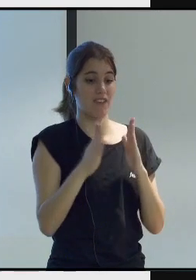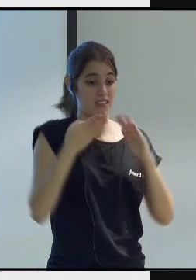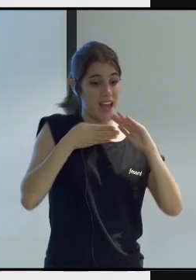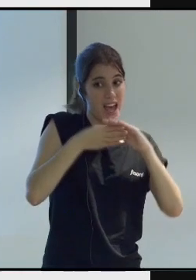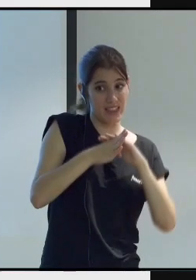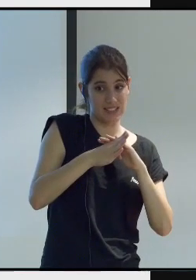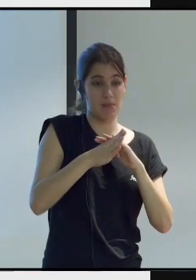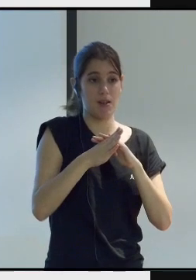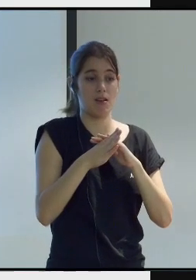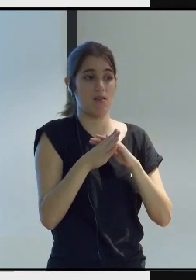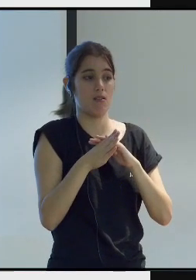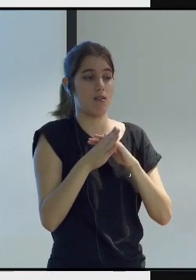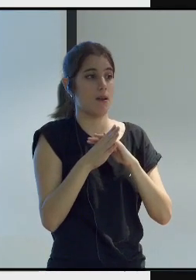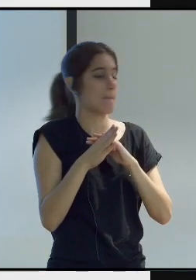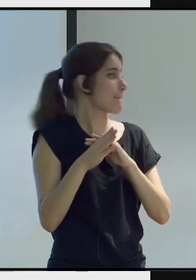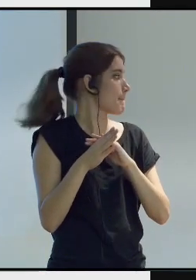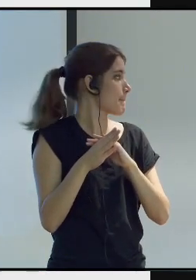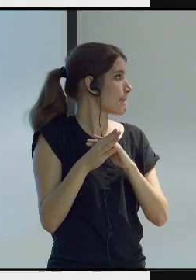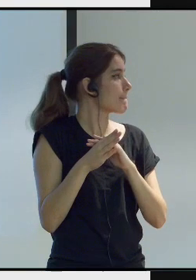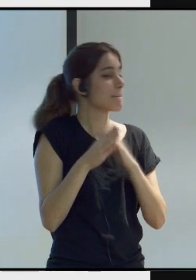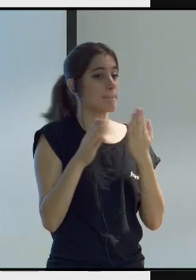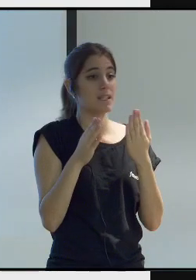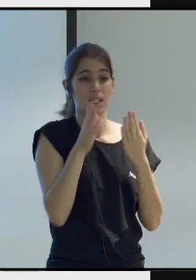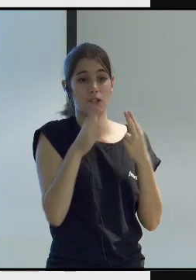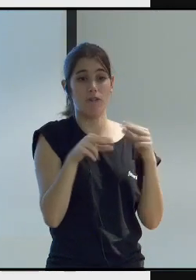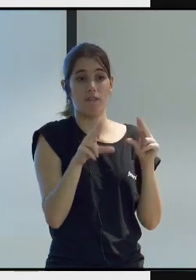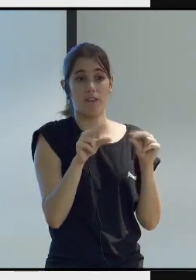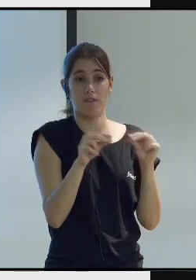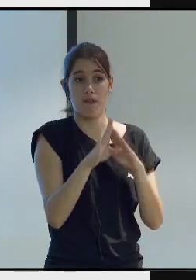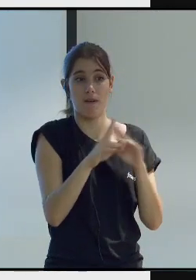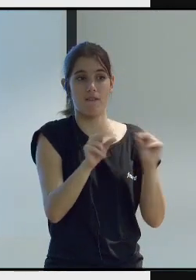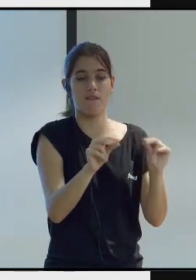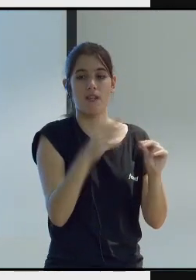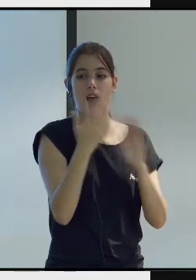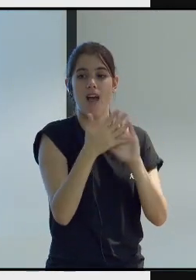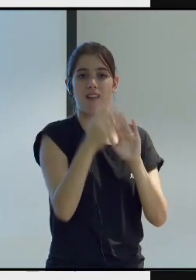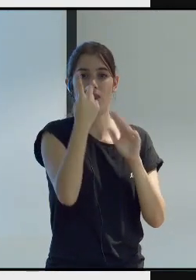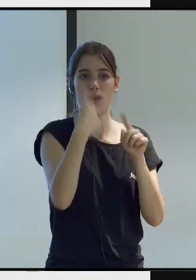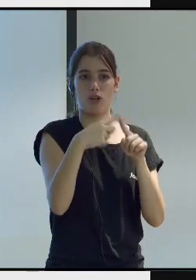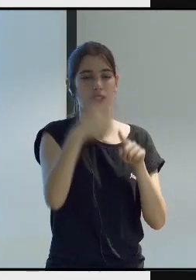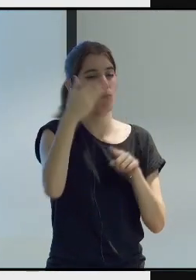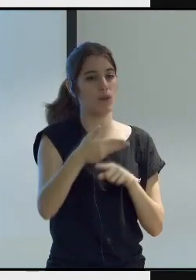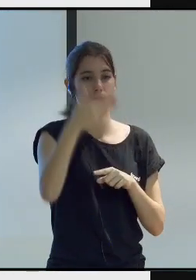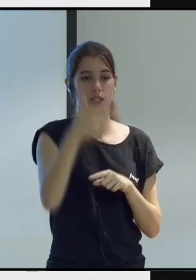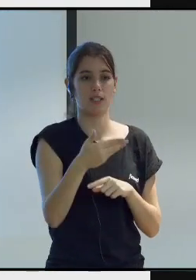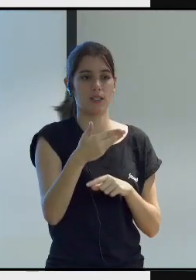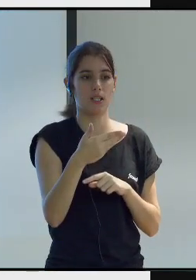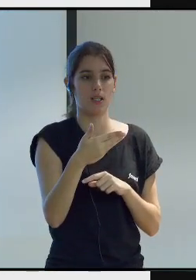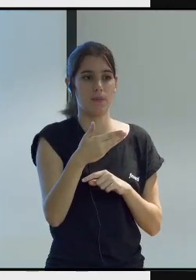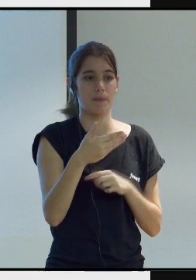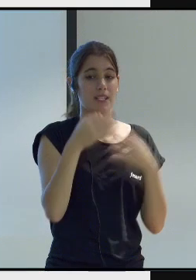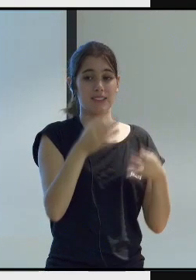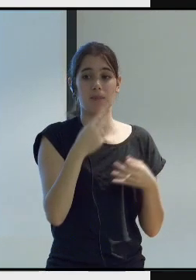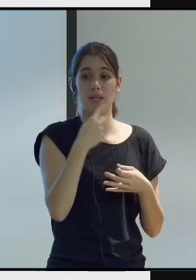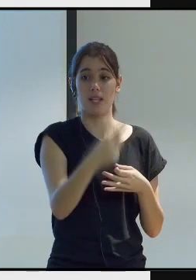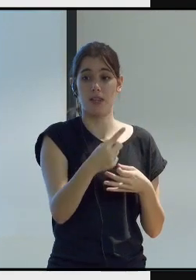And then also the last thing that I will end with is, it's very important. We always speak about nothing about us without us, and also the